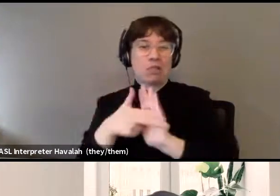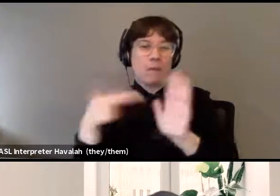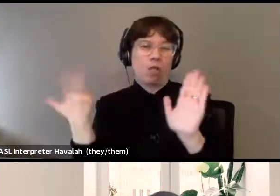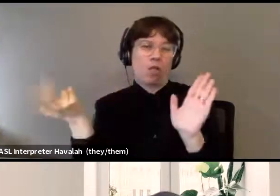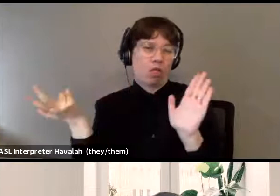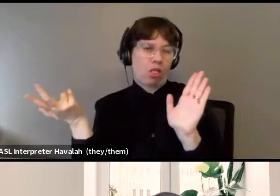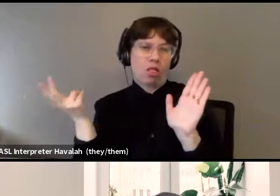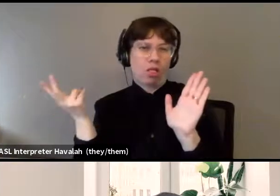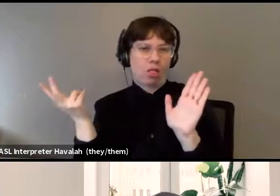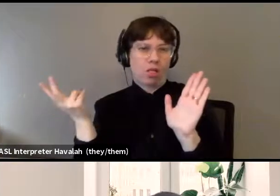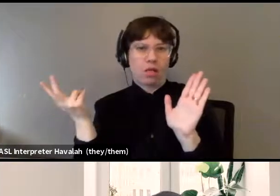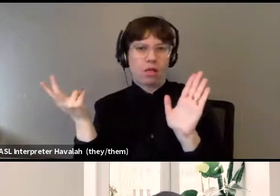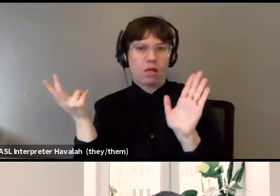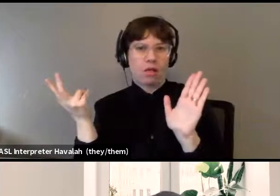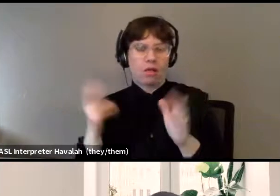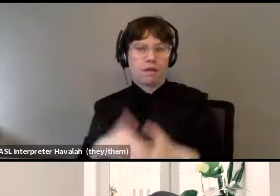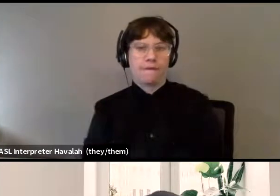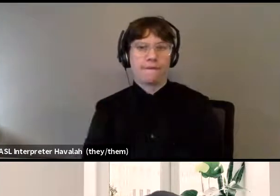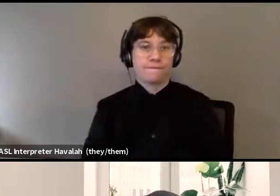package.